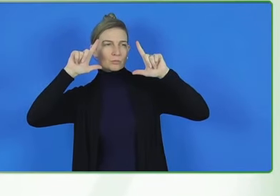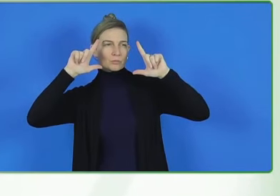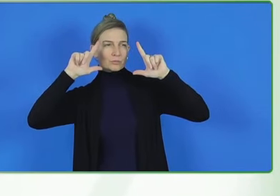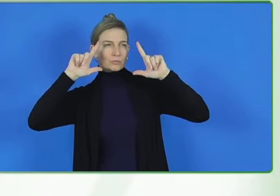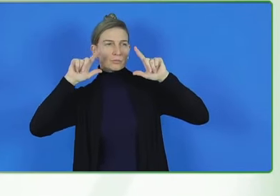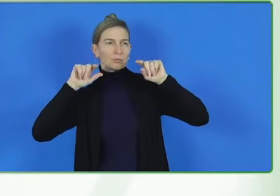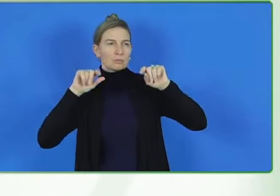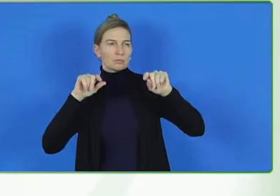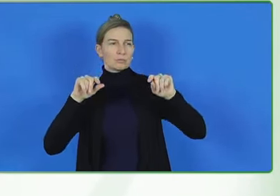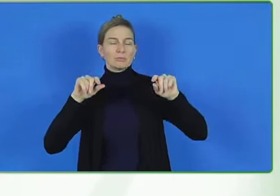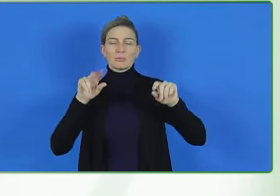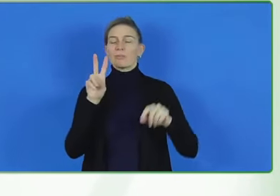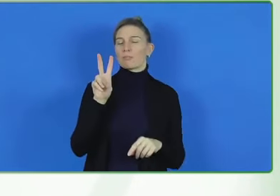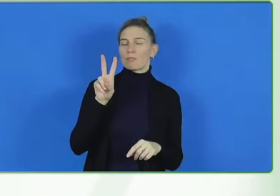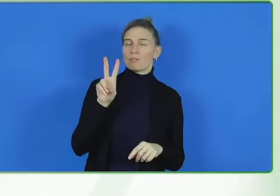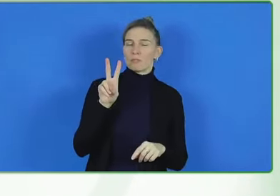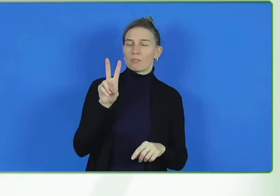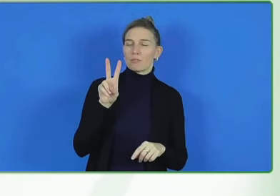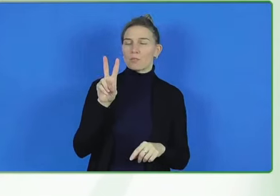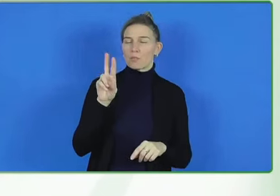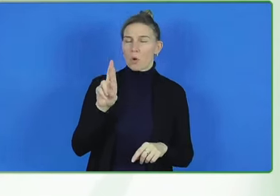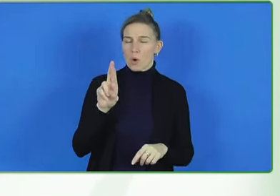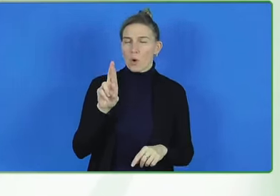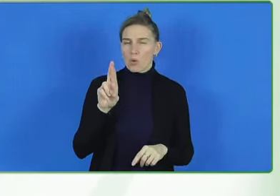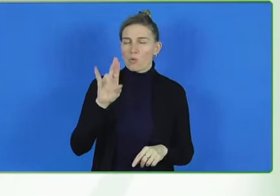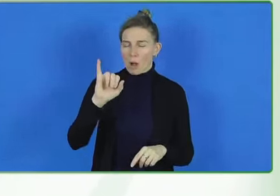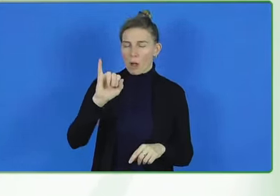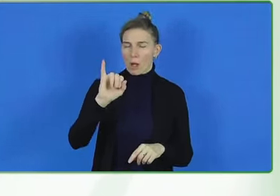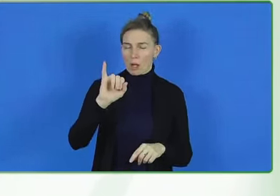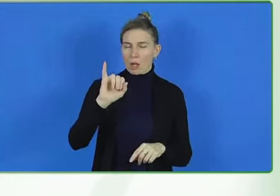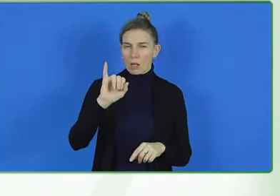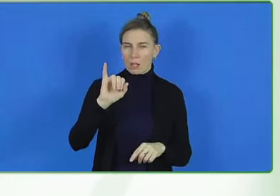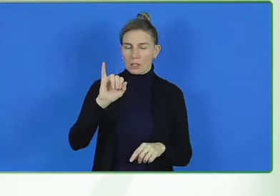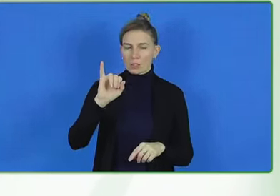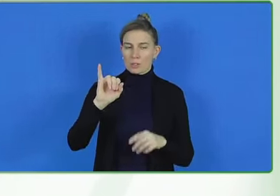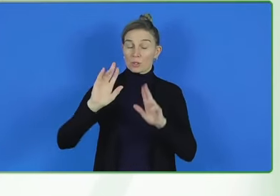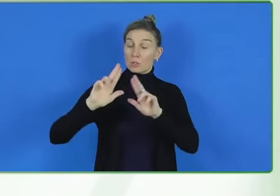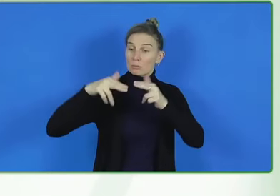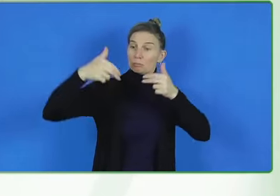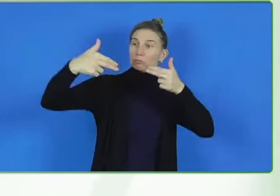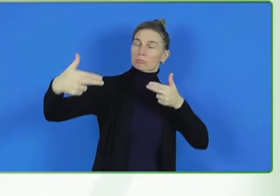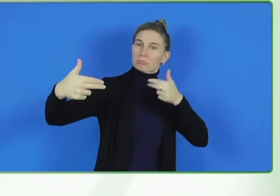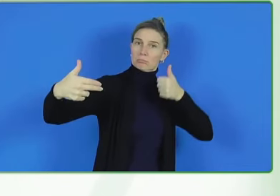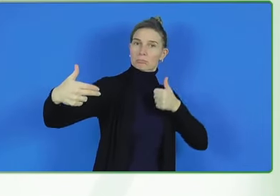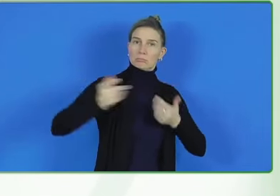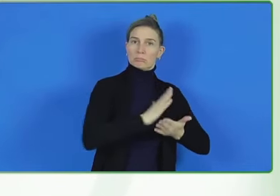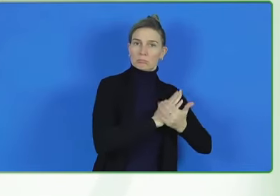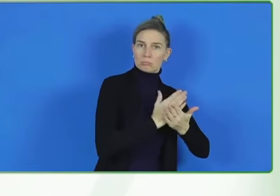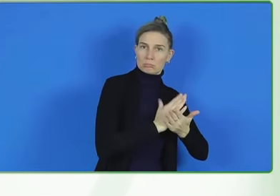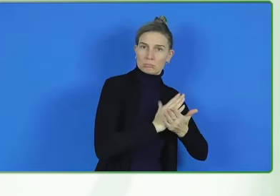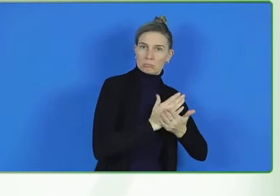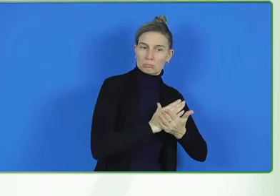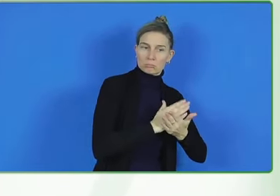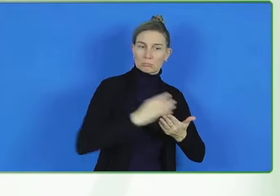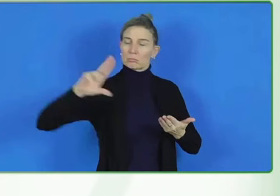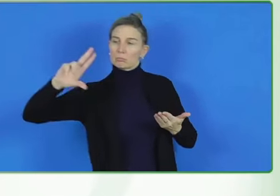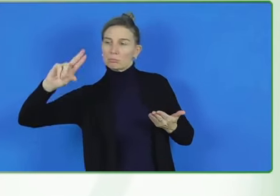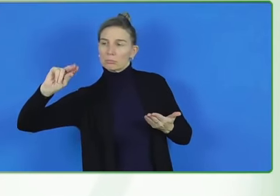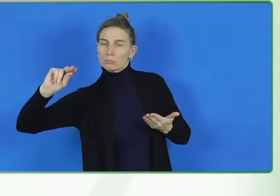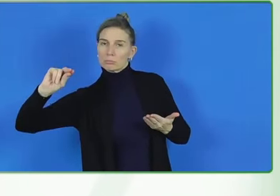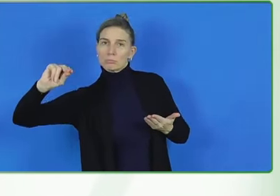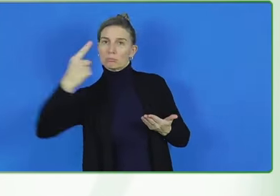remote interpretation is given by a sign language interpreter remotely so